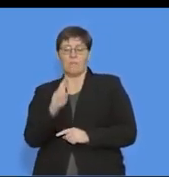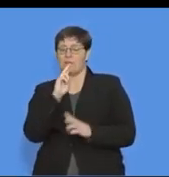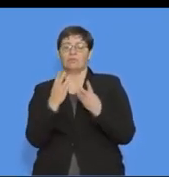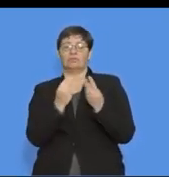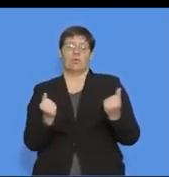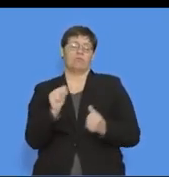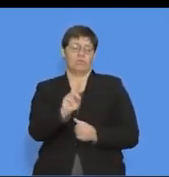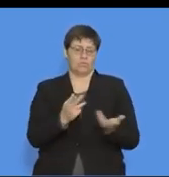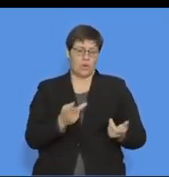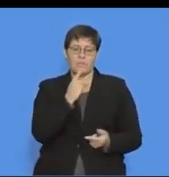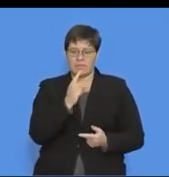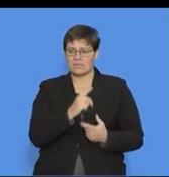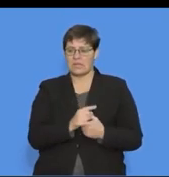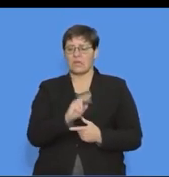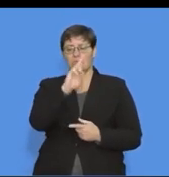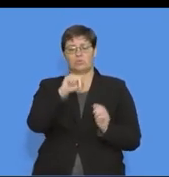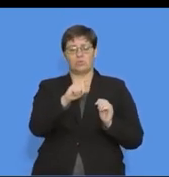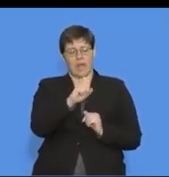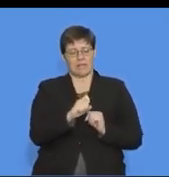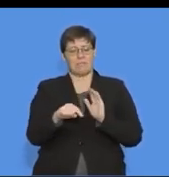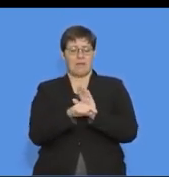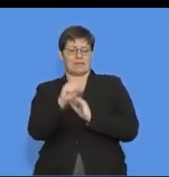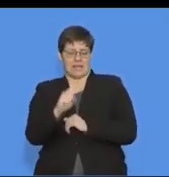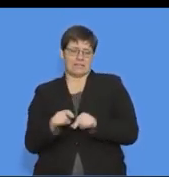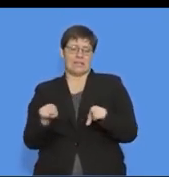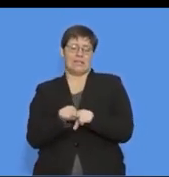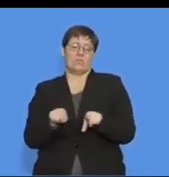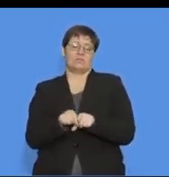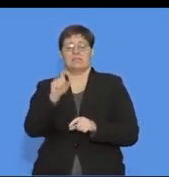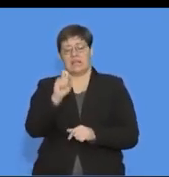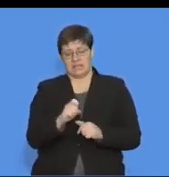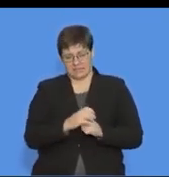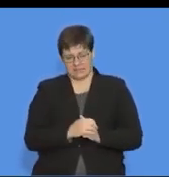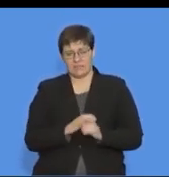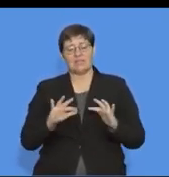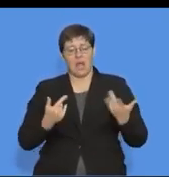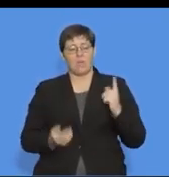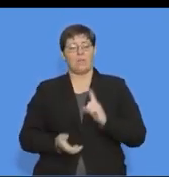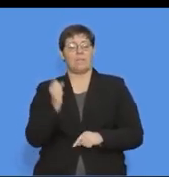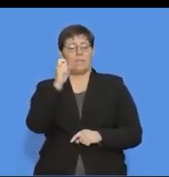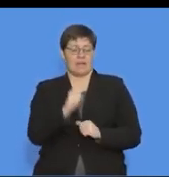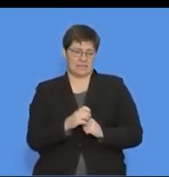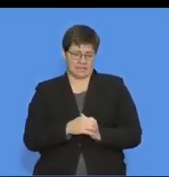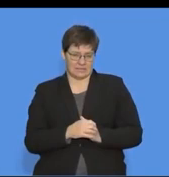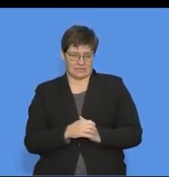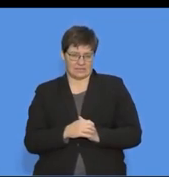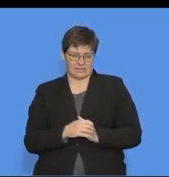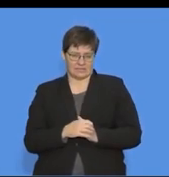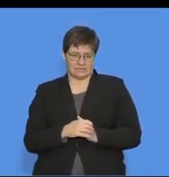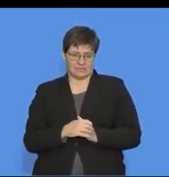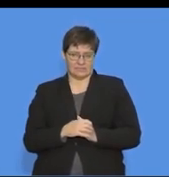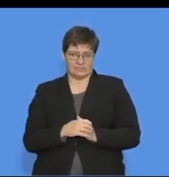You can see it will be 2x minus x. So this is just how we found x, not necessarily that I'm saying you